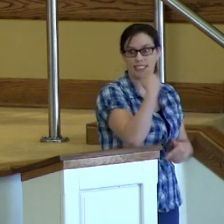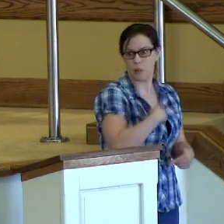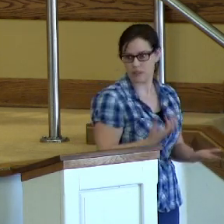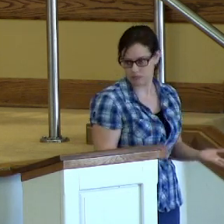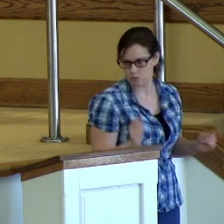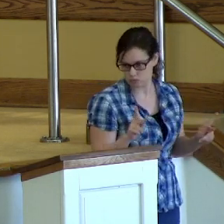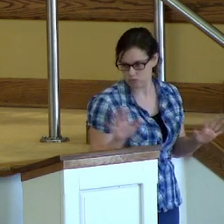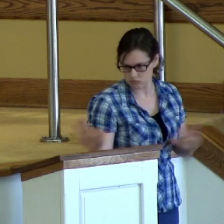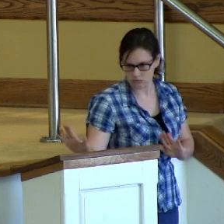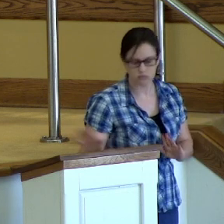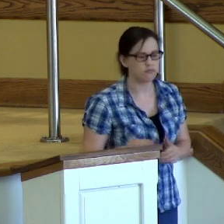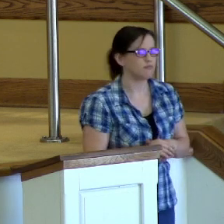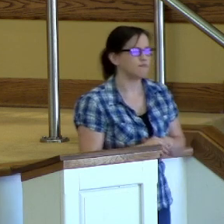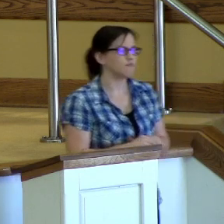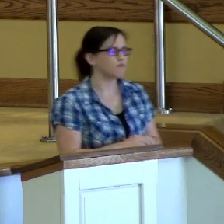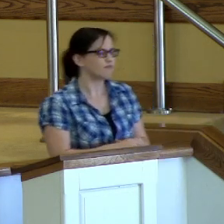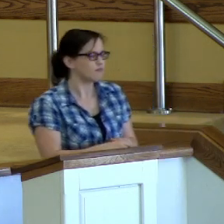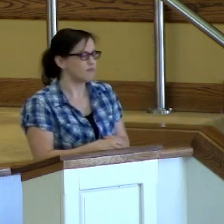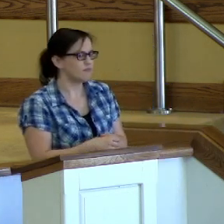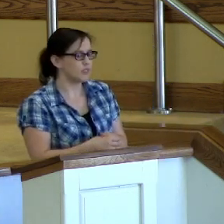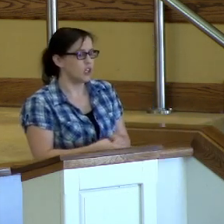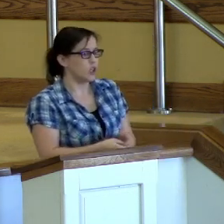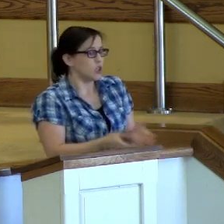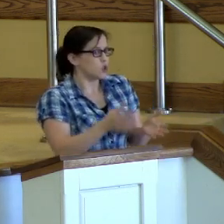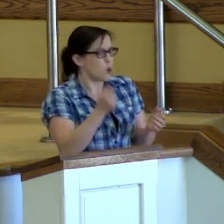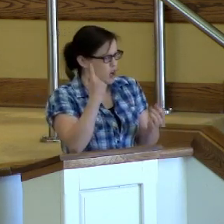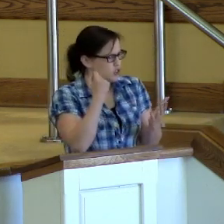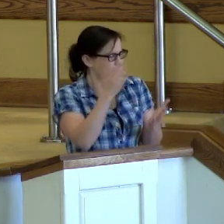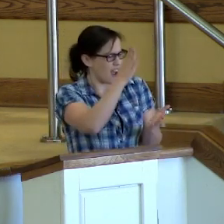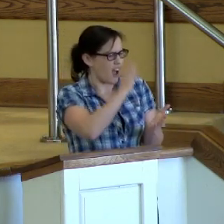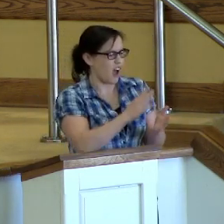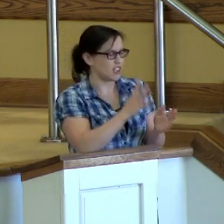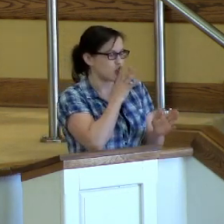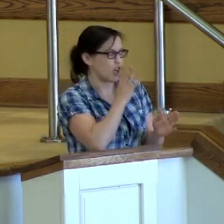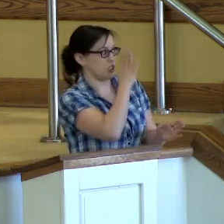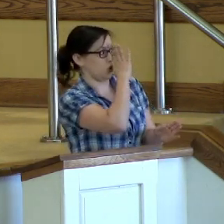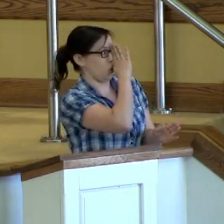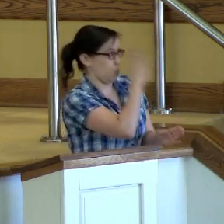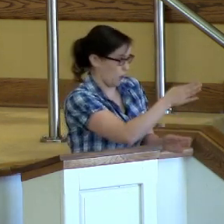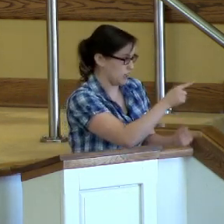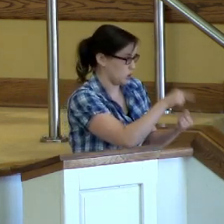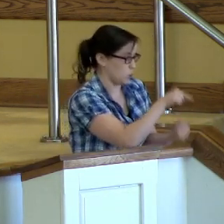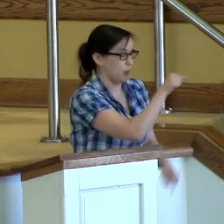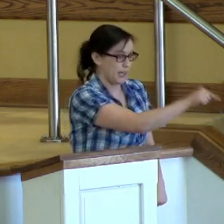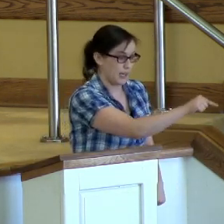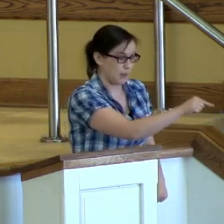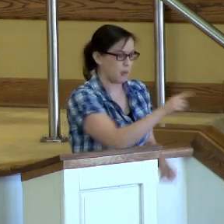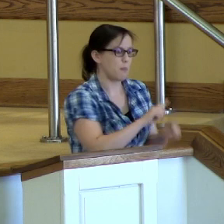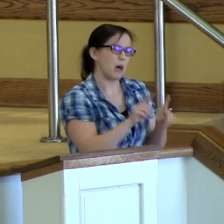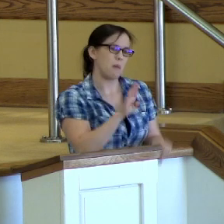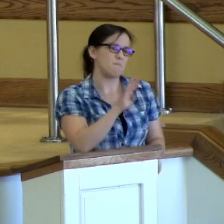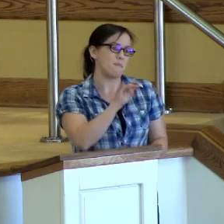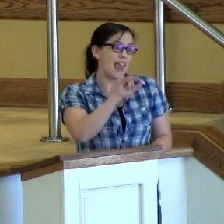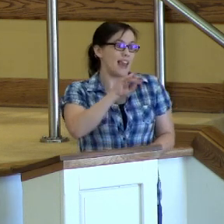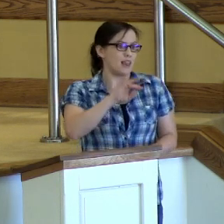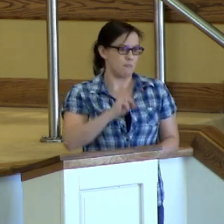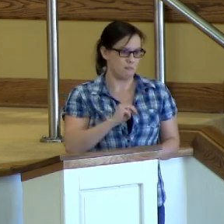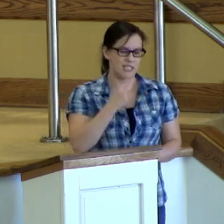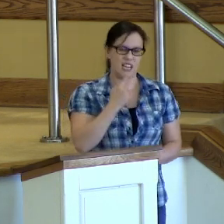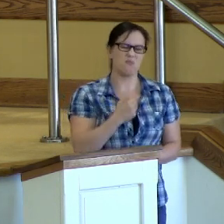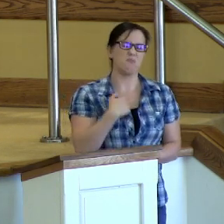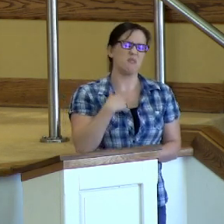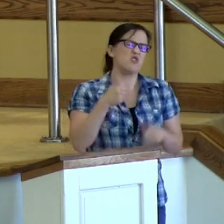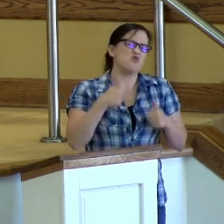knew, God's talking to you directly. And he says, I'll go check again, And he